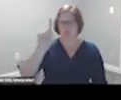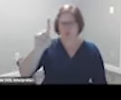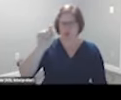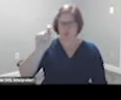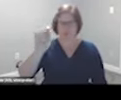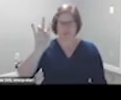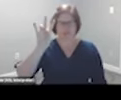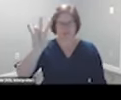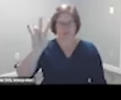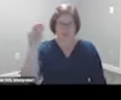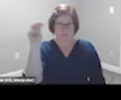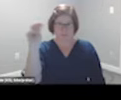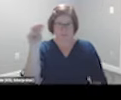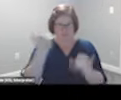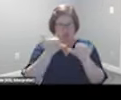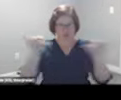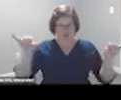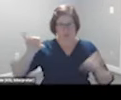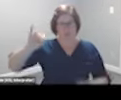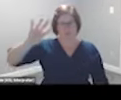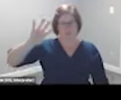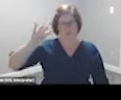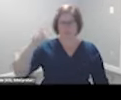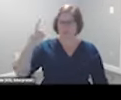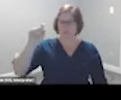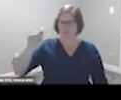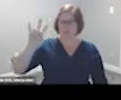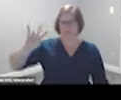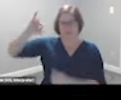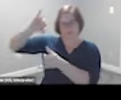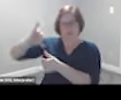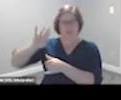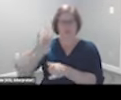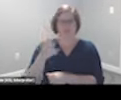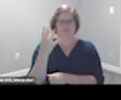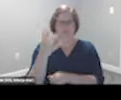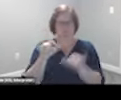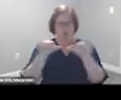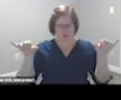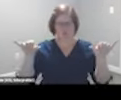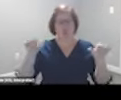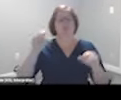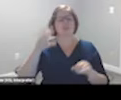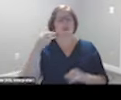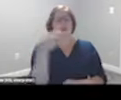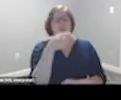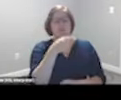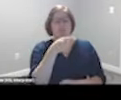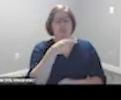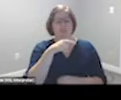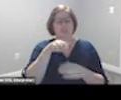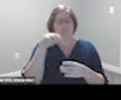meters by 0.4 meters. It's a tactile version of the Milky Way as seen from Earth. And this is sitting in a museum